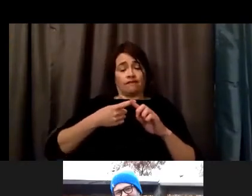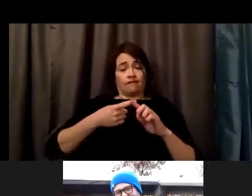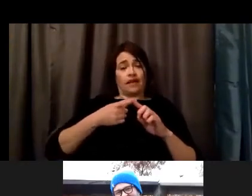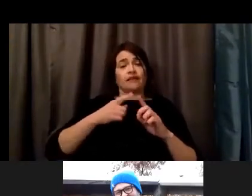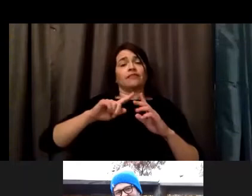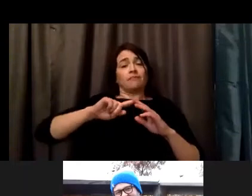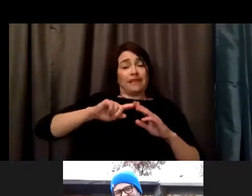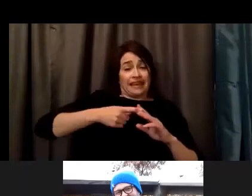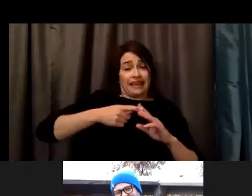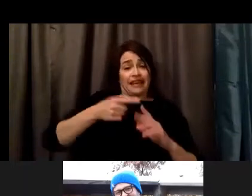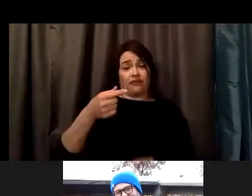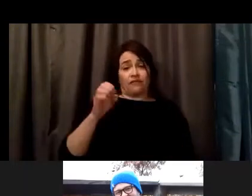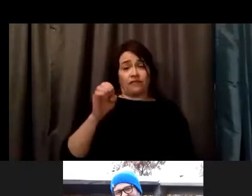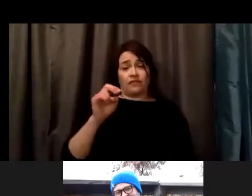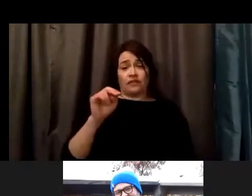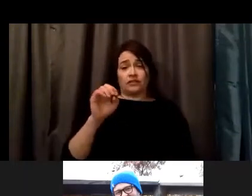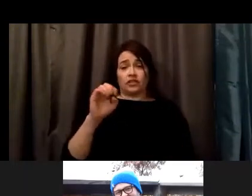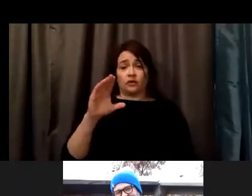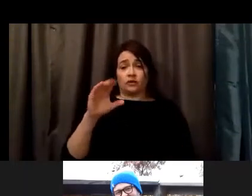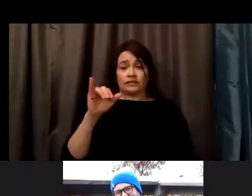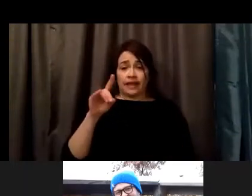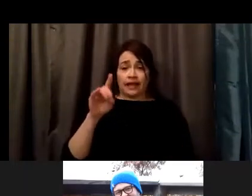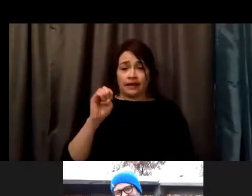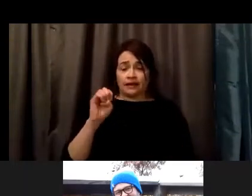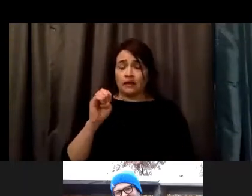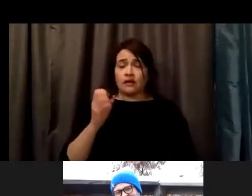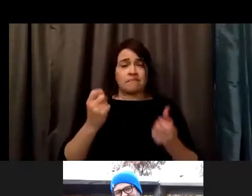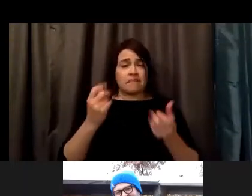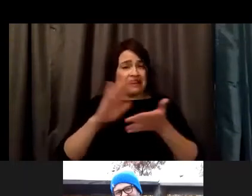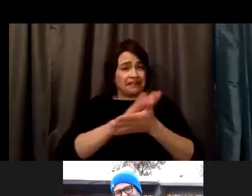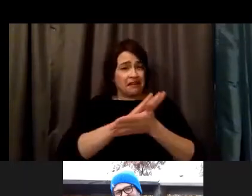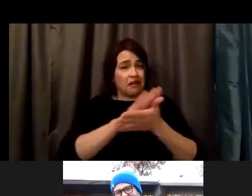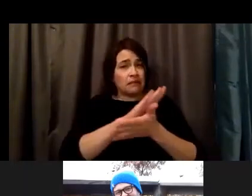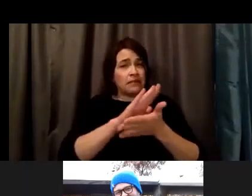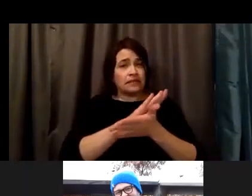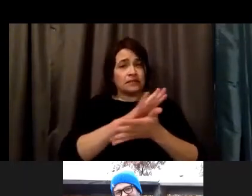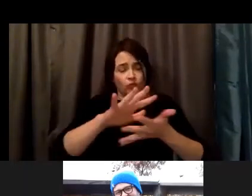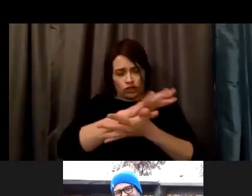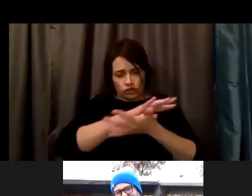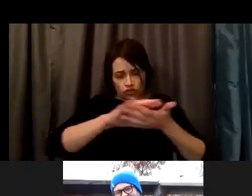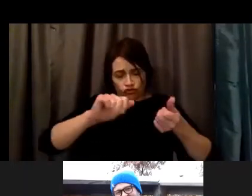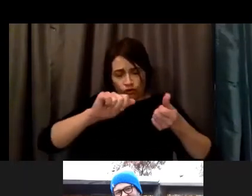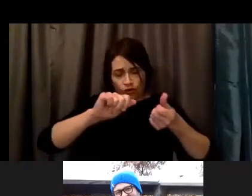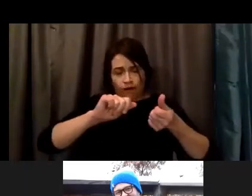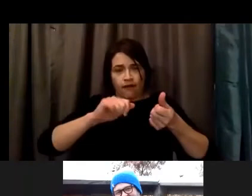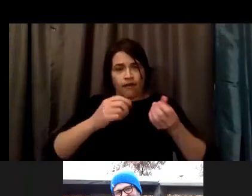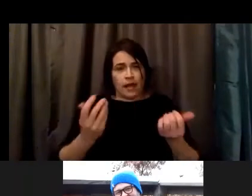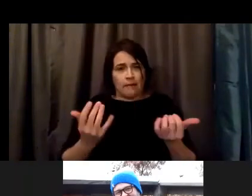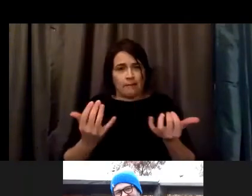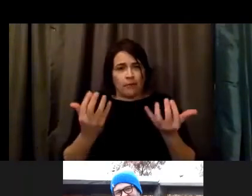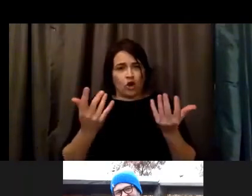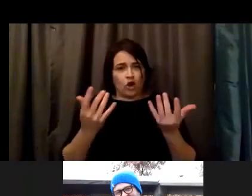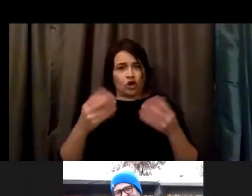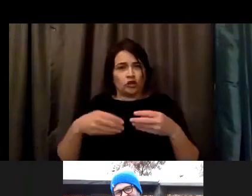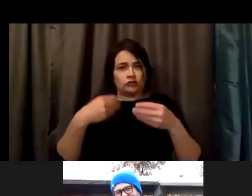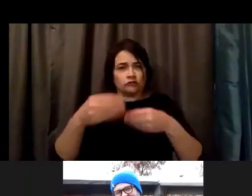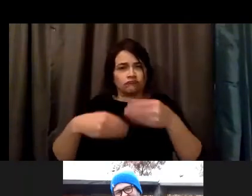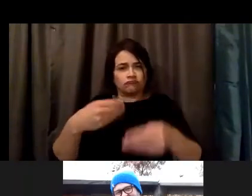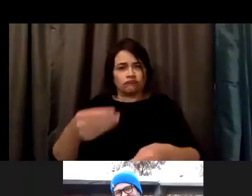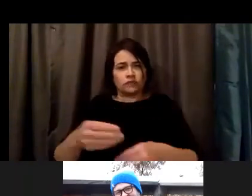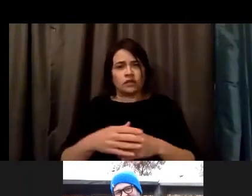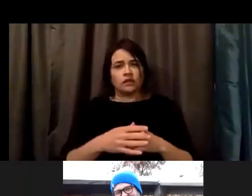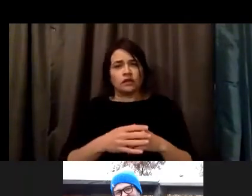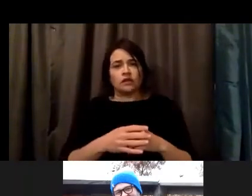records were destroyed, they were burned, and many of the 55 to 65 age group